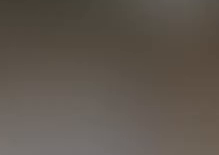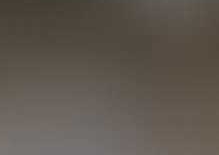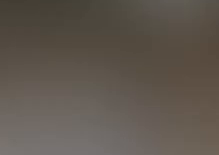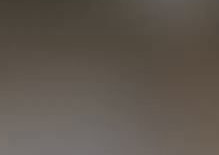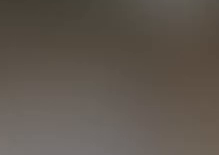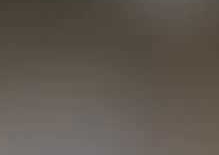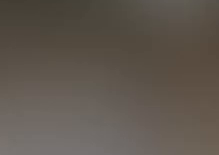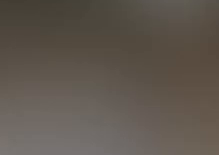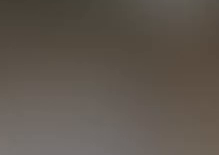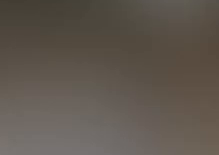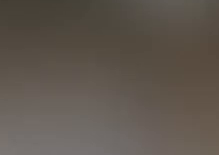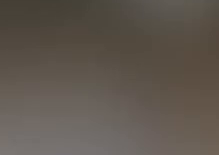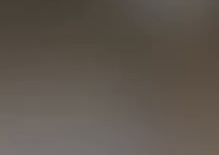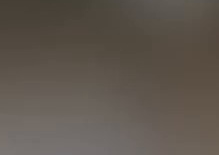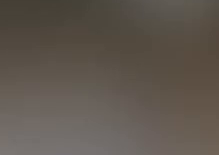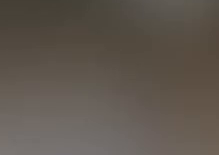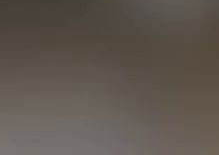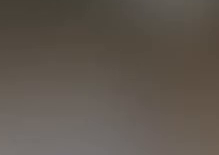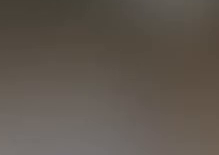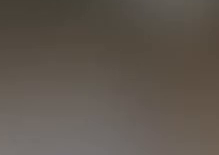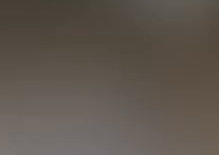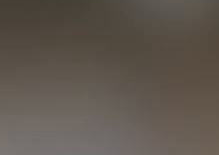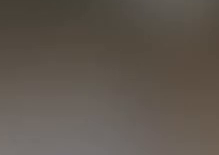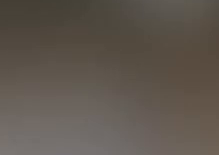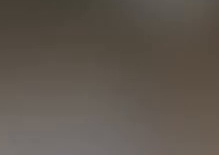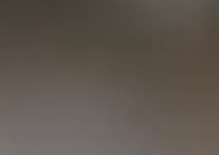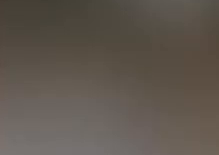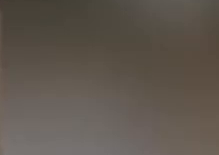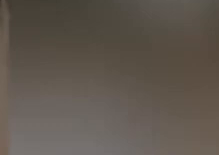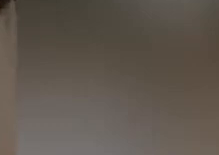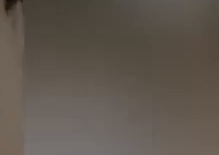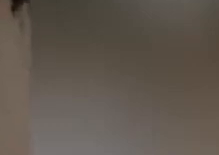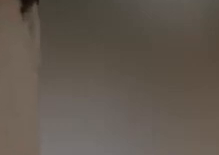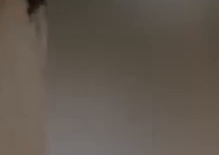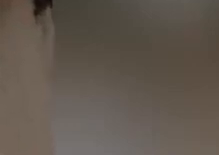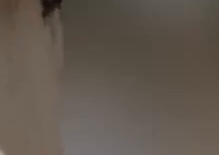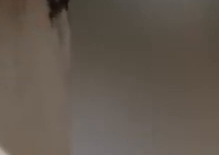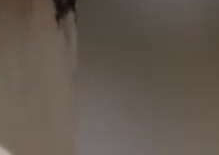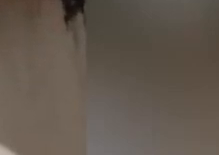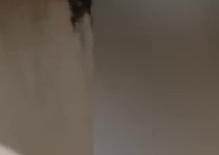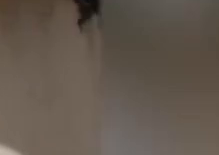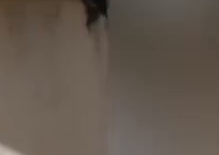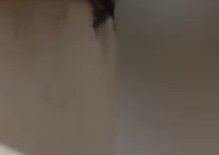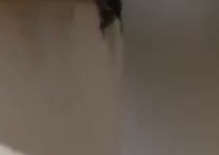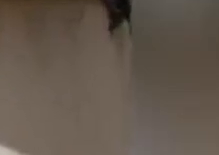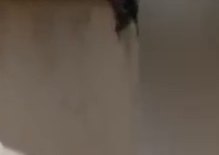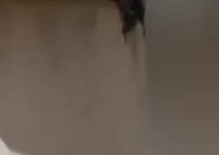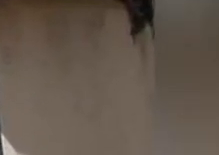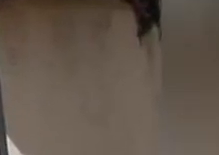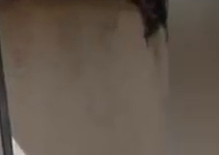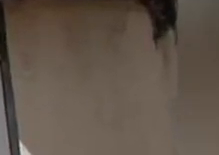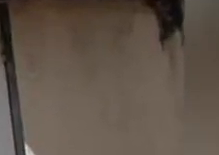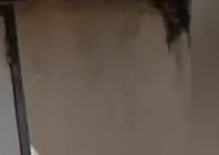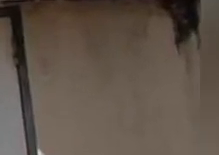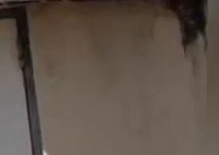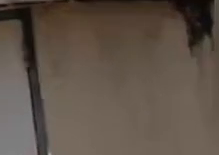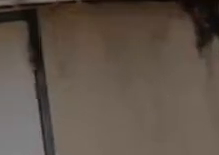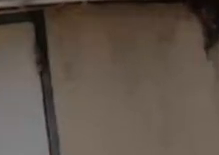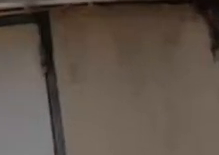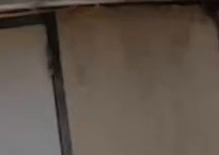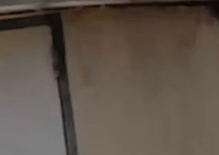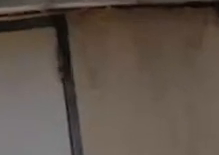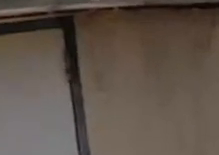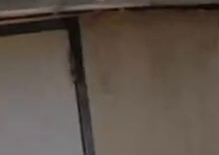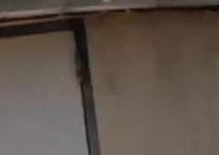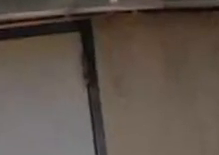The investigations, which began in 2022, soon after the Kenya Kwanza government rose to power, saw all public sector workers employed in